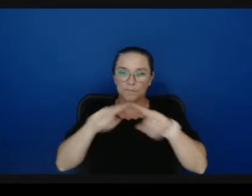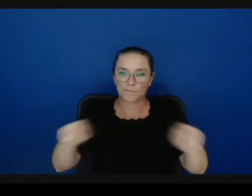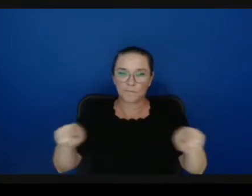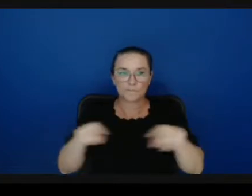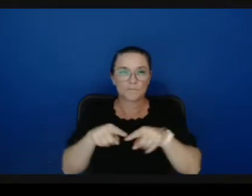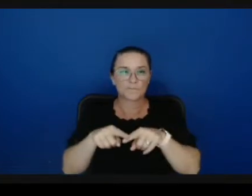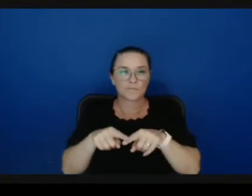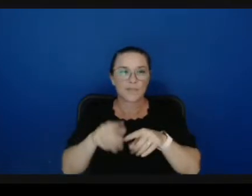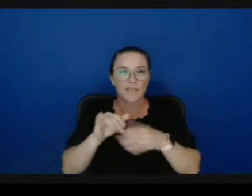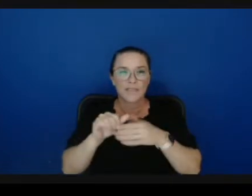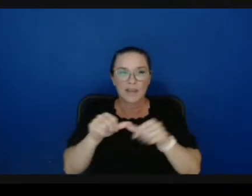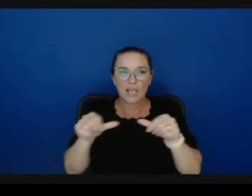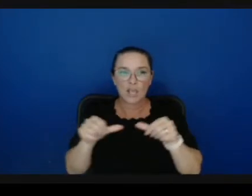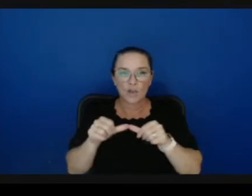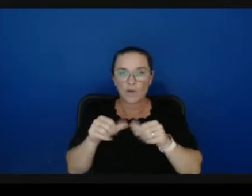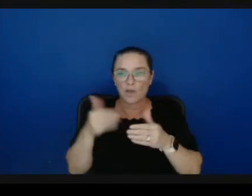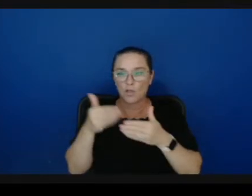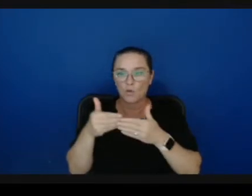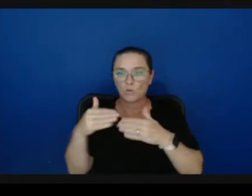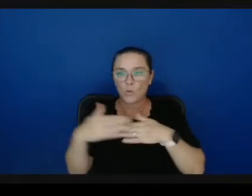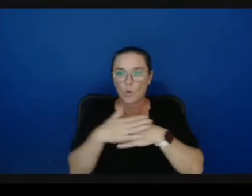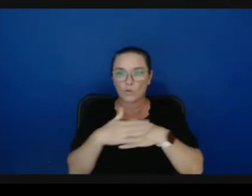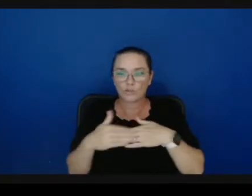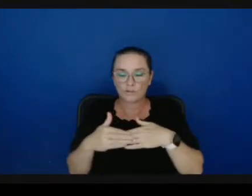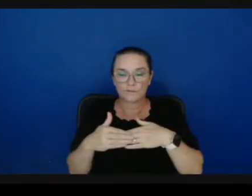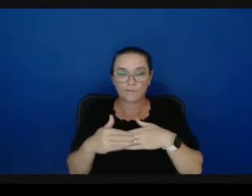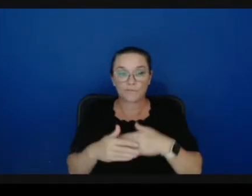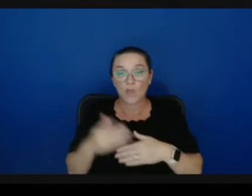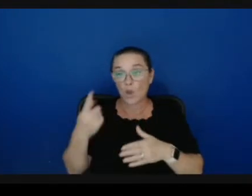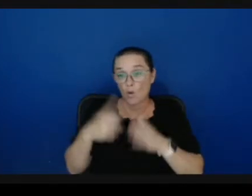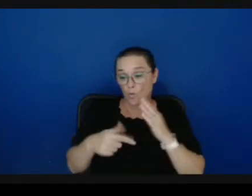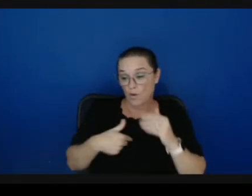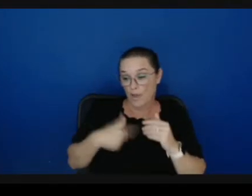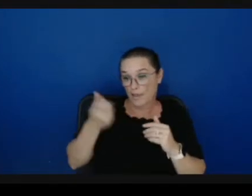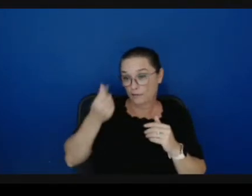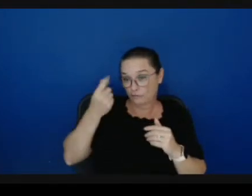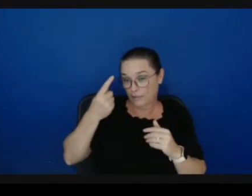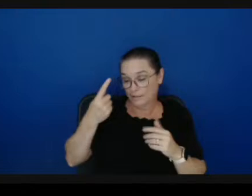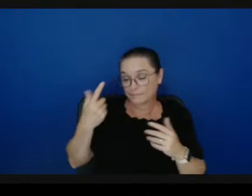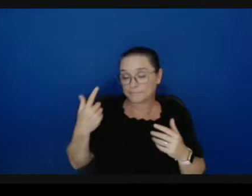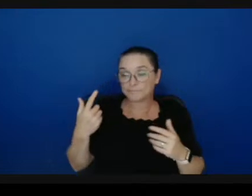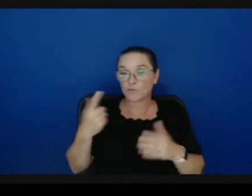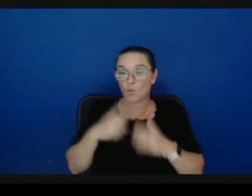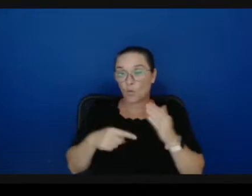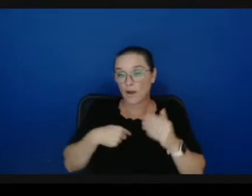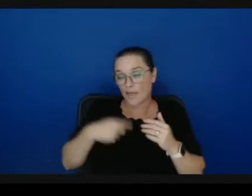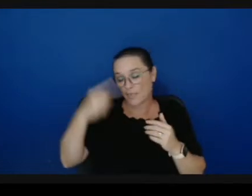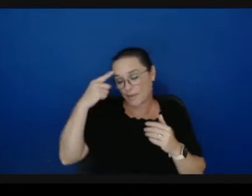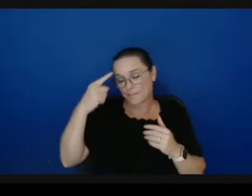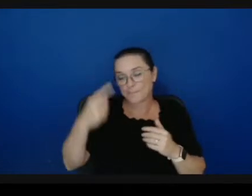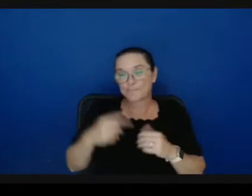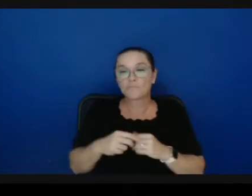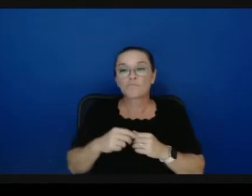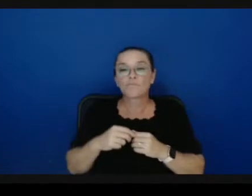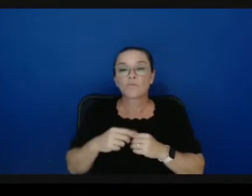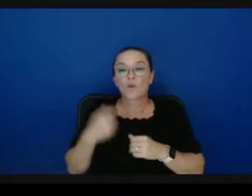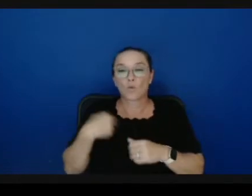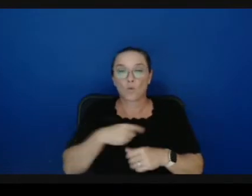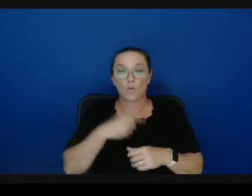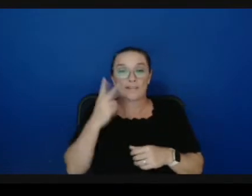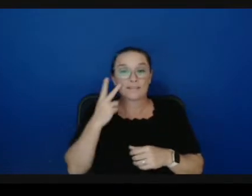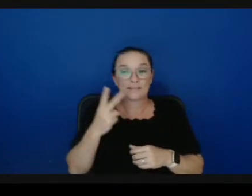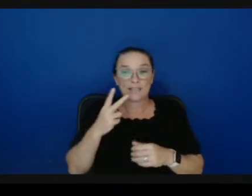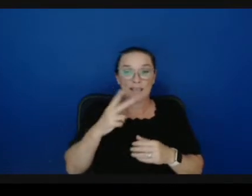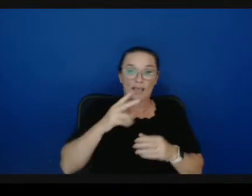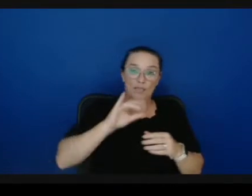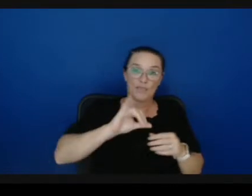that. And it turns out that the way I see it, the way I imagine this, interpret this, is we've been seeing earthquakes occurring in this sector